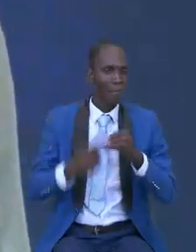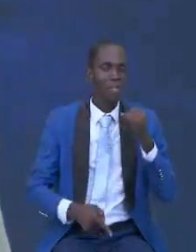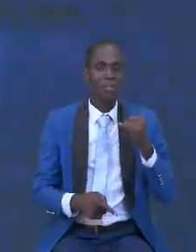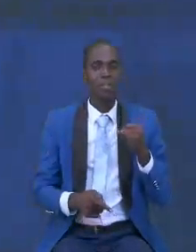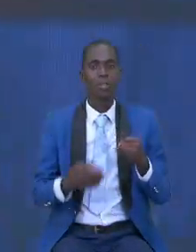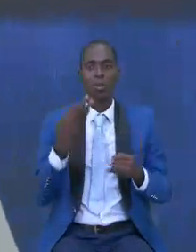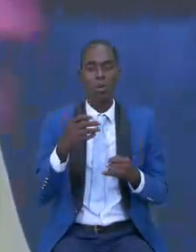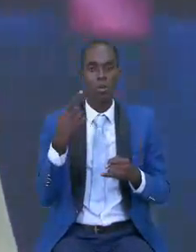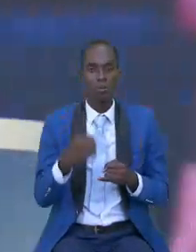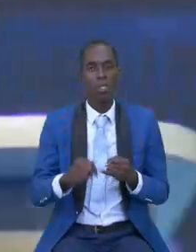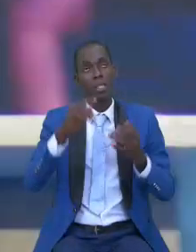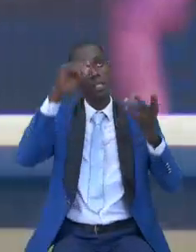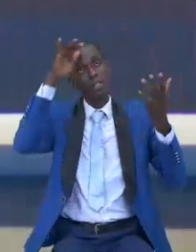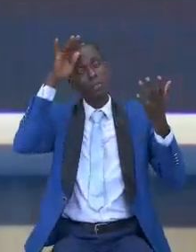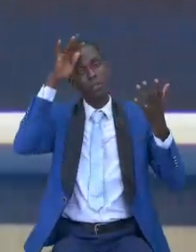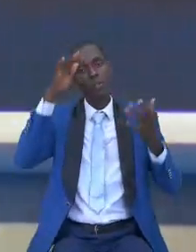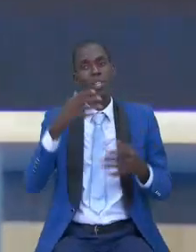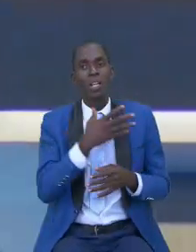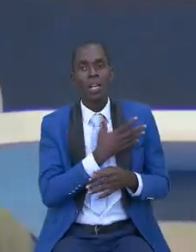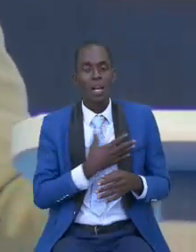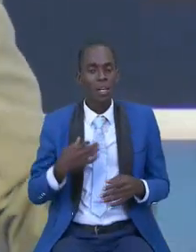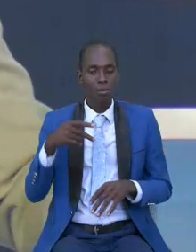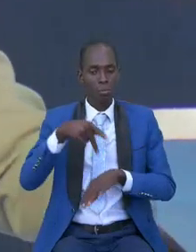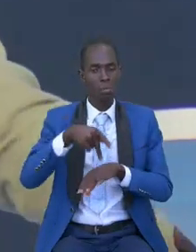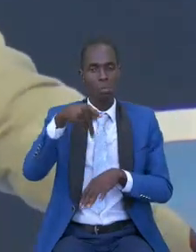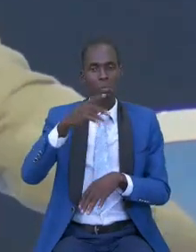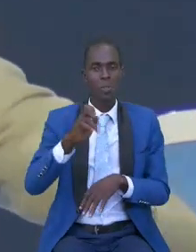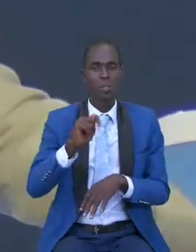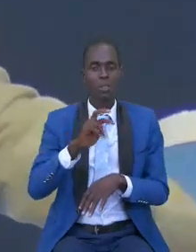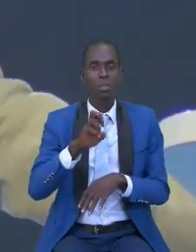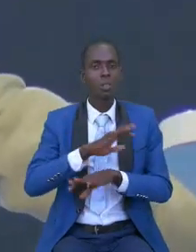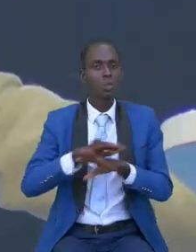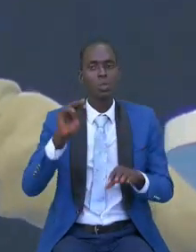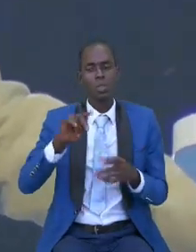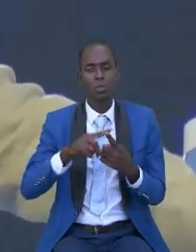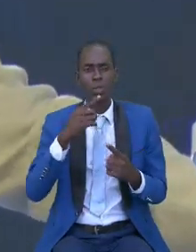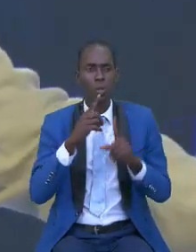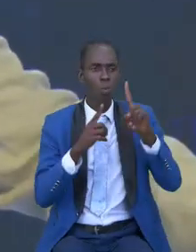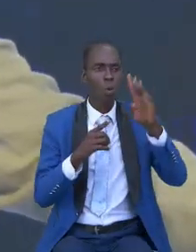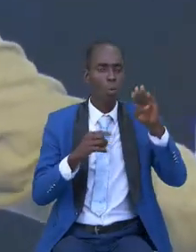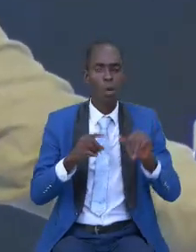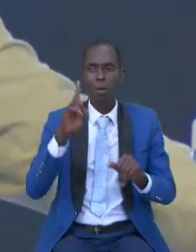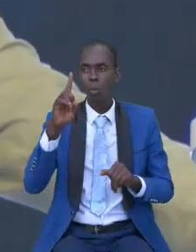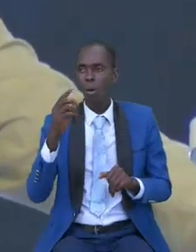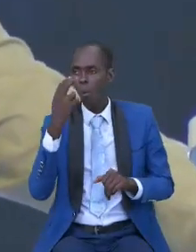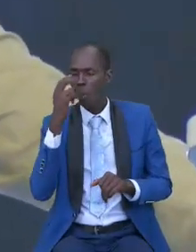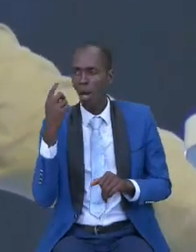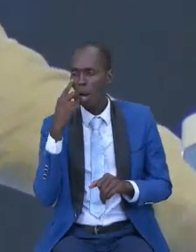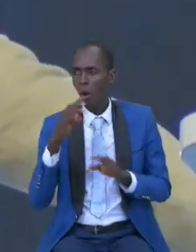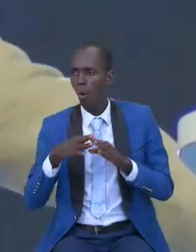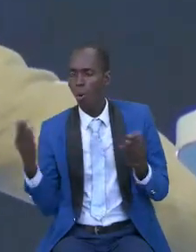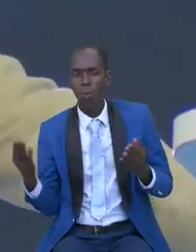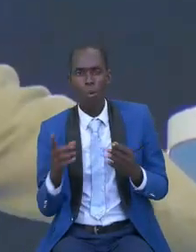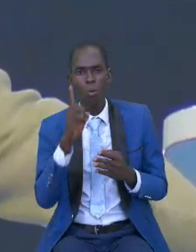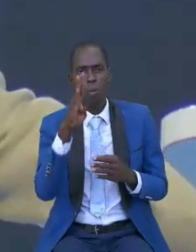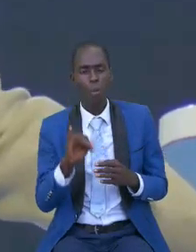their expectation. And Peter didn't have to say, one by one, blind eyes open, one by